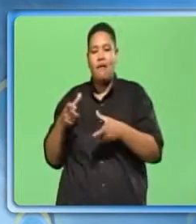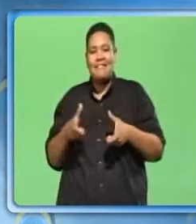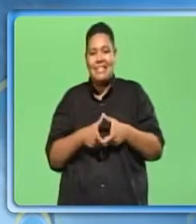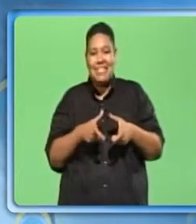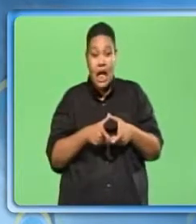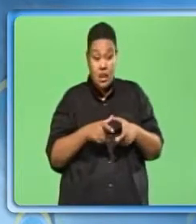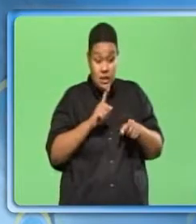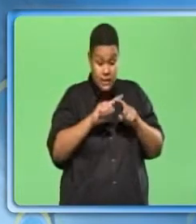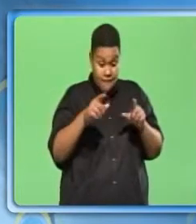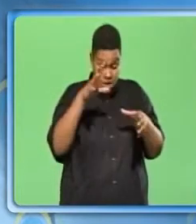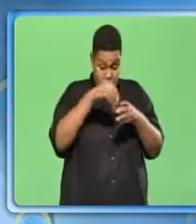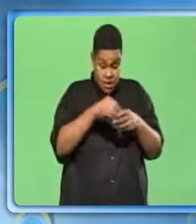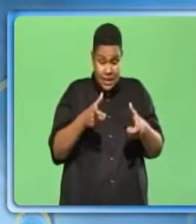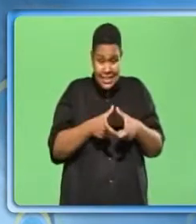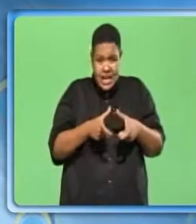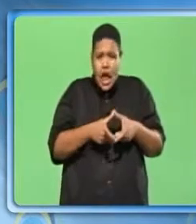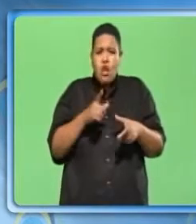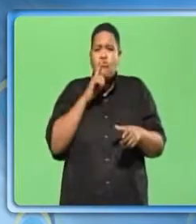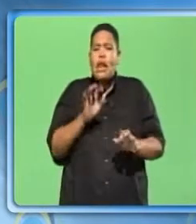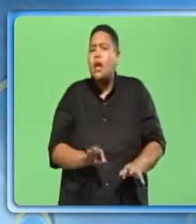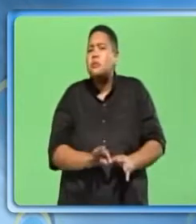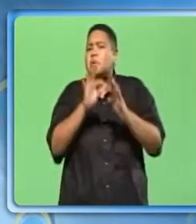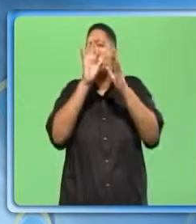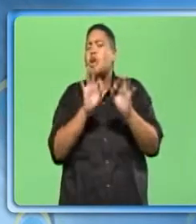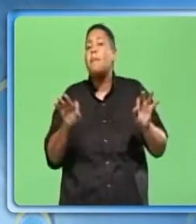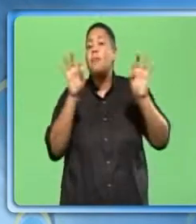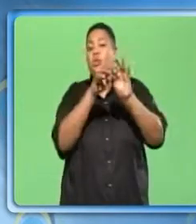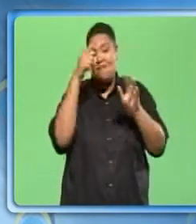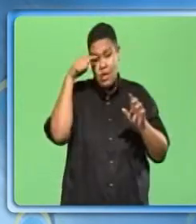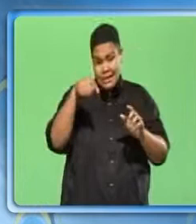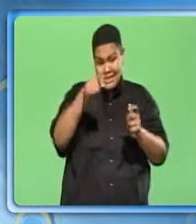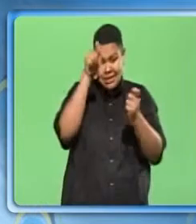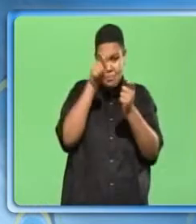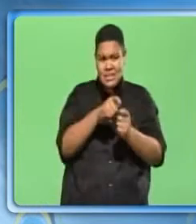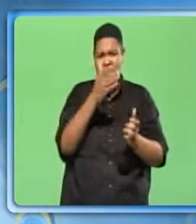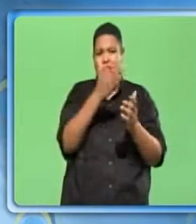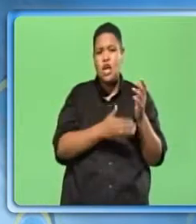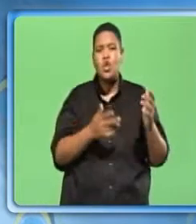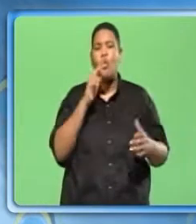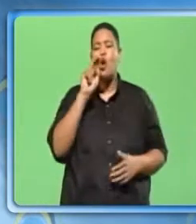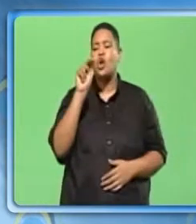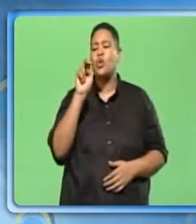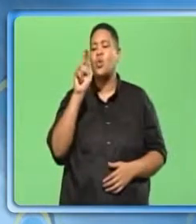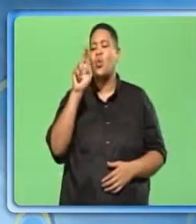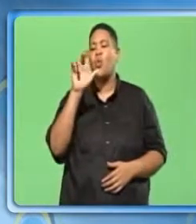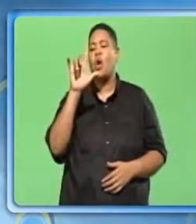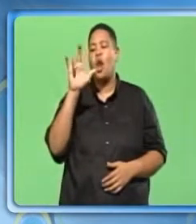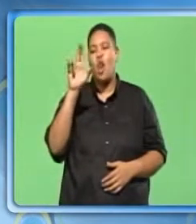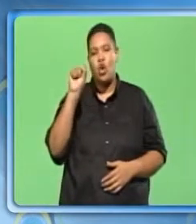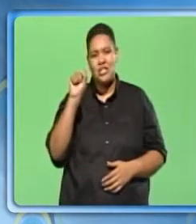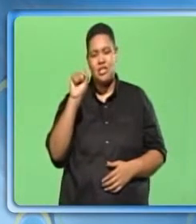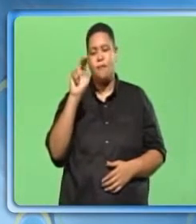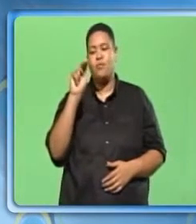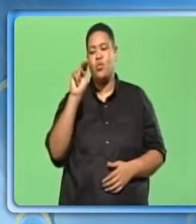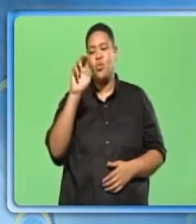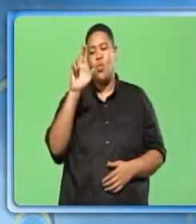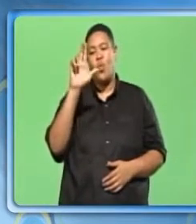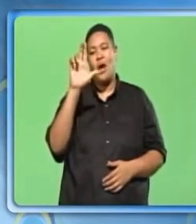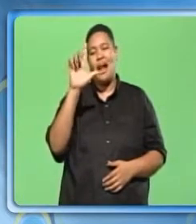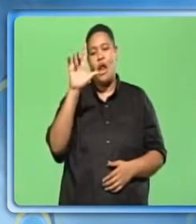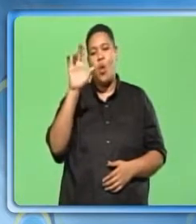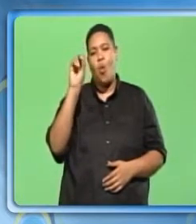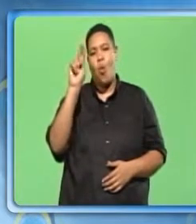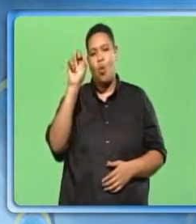The parts of the cell that are especially important to this section are the nucleus, the nucleolus, the